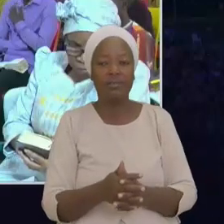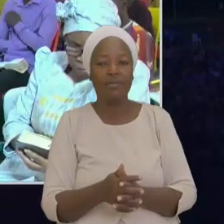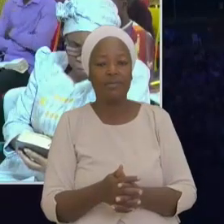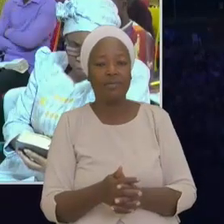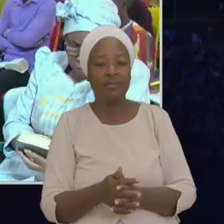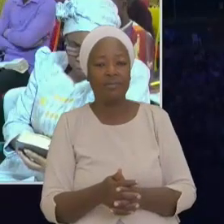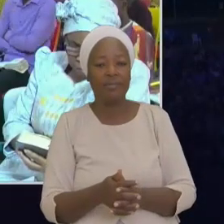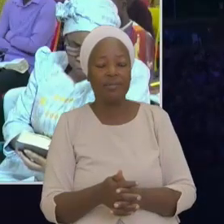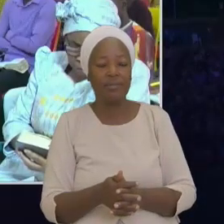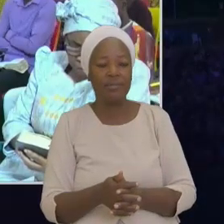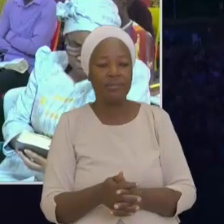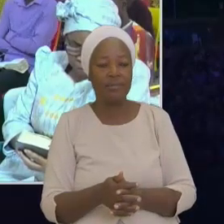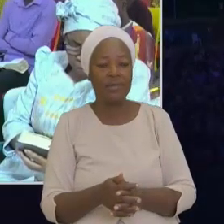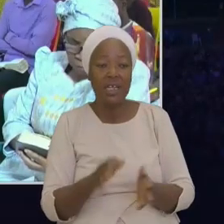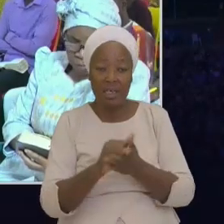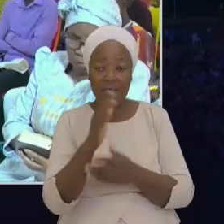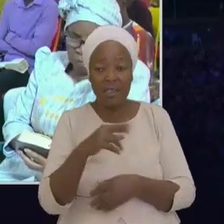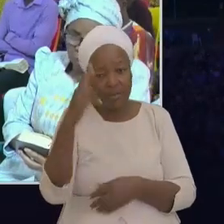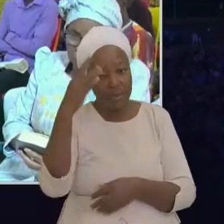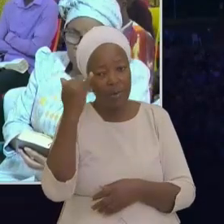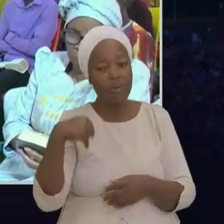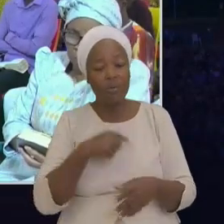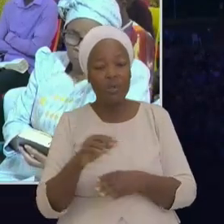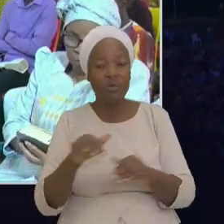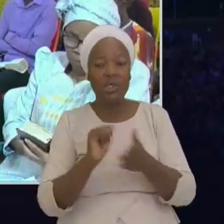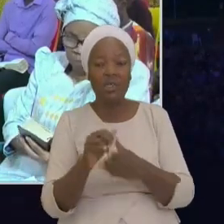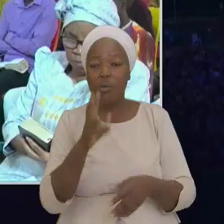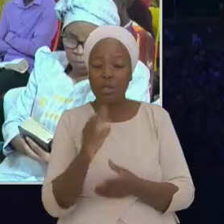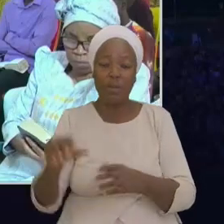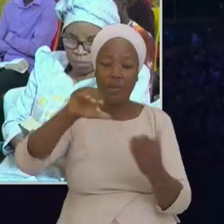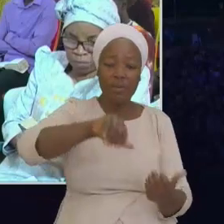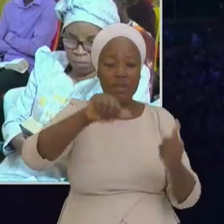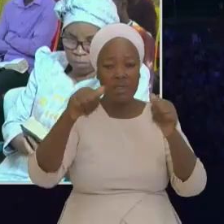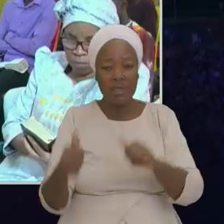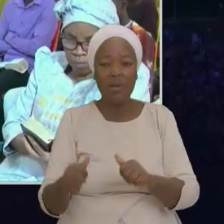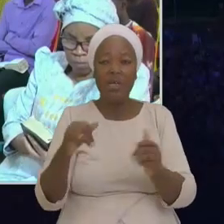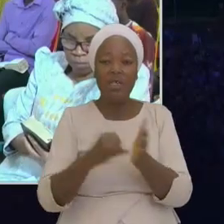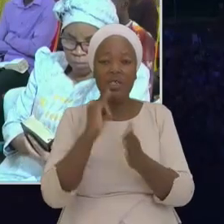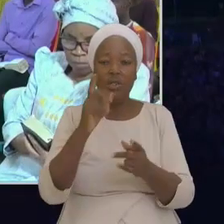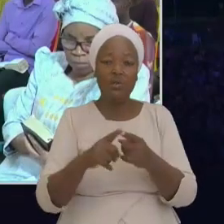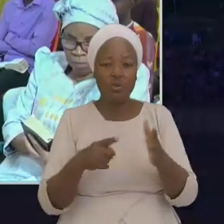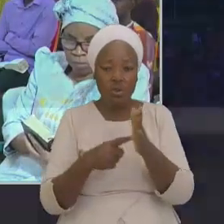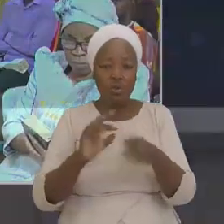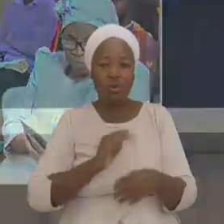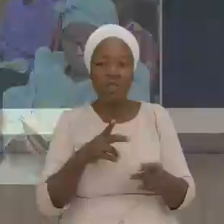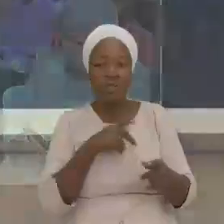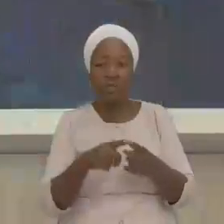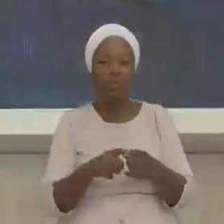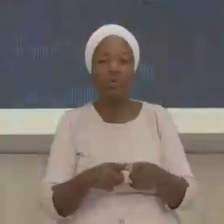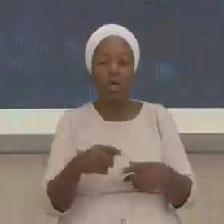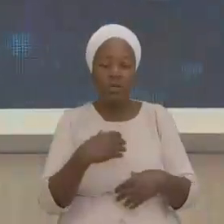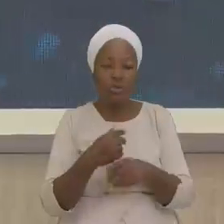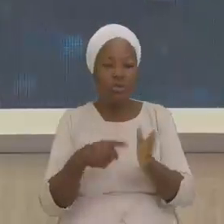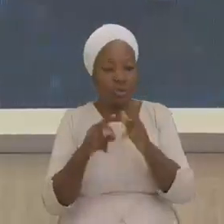That's the reason we're giving the water baptism, is to show us, is to demonstrate to us,